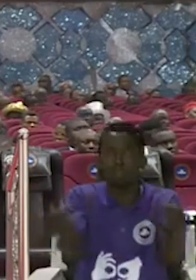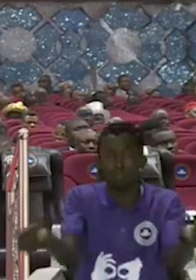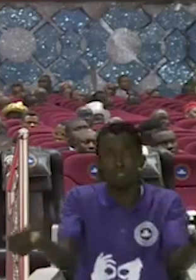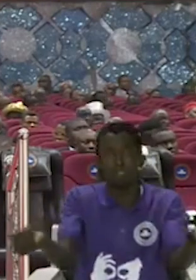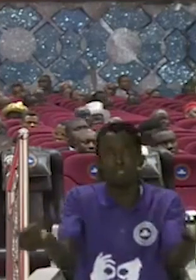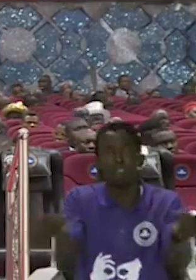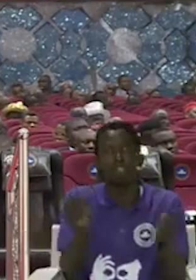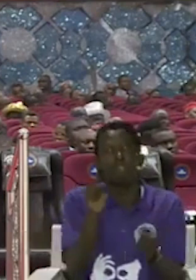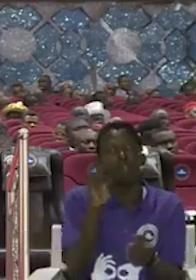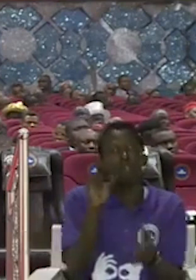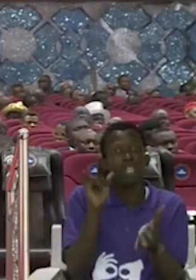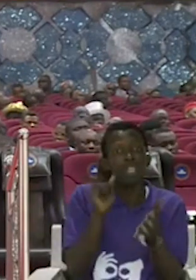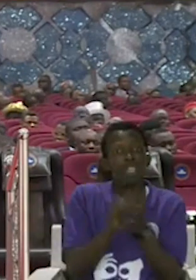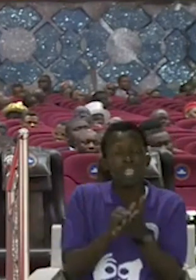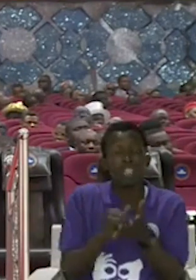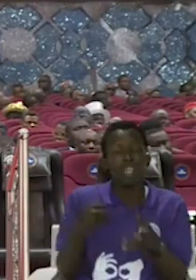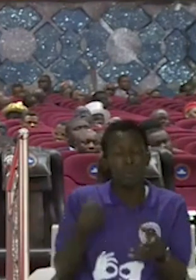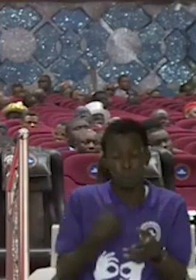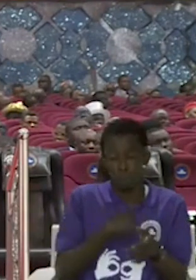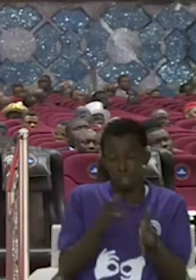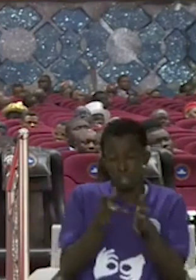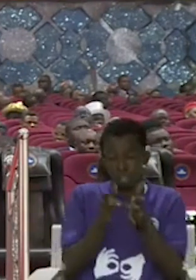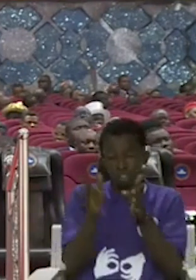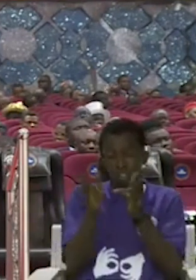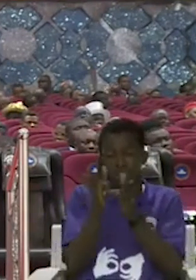that we Christians,